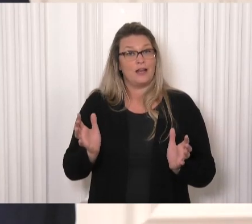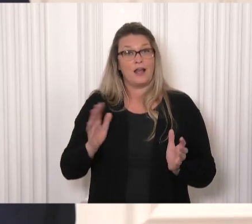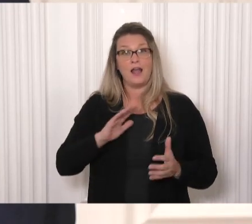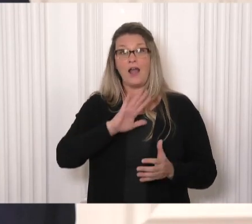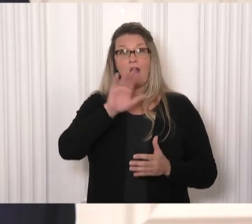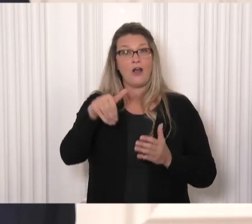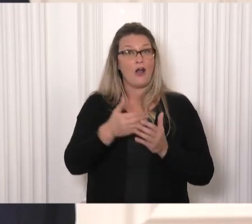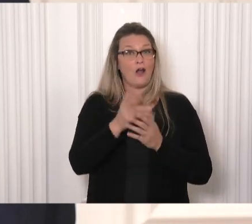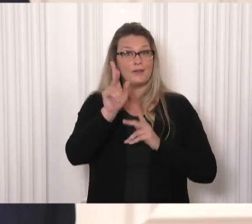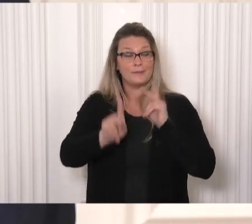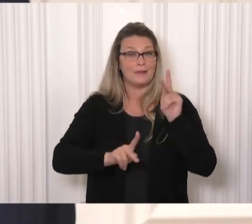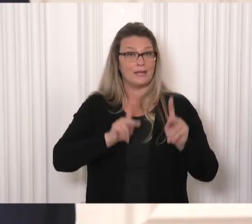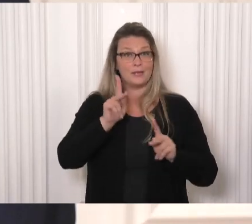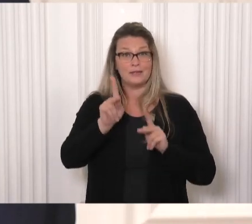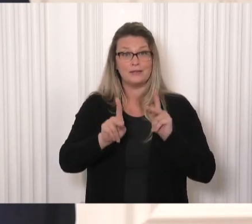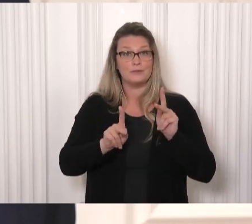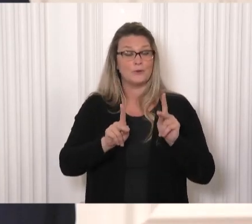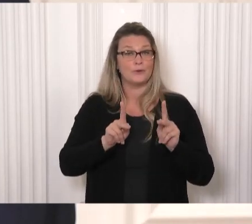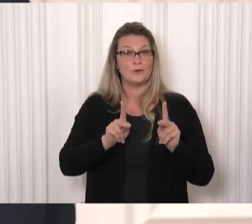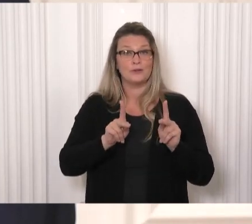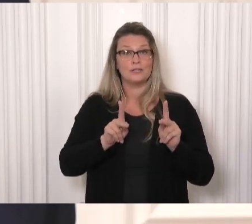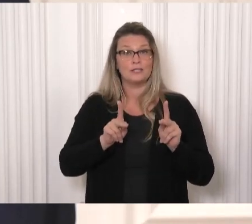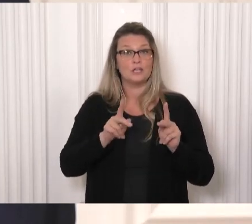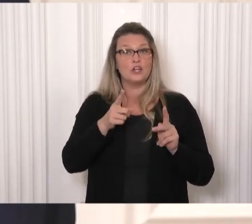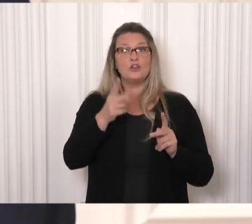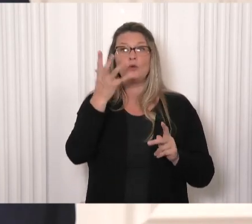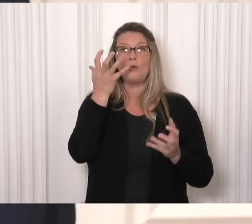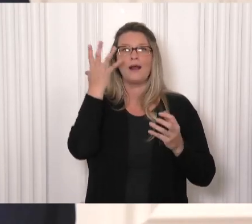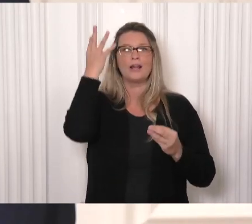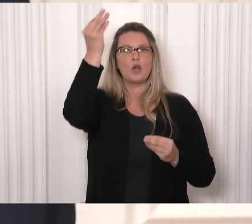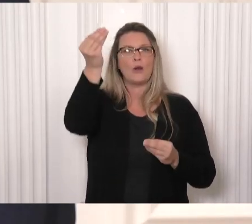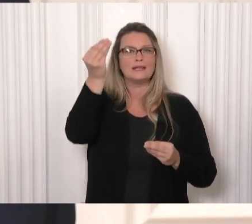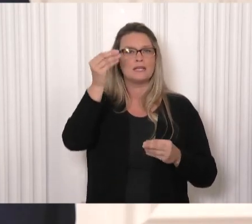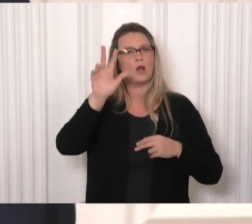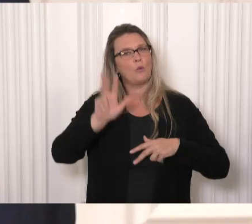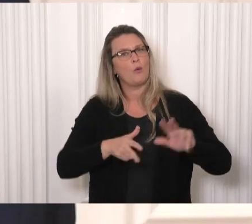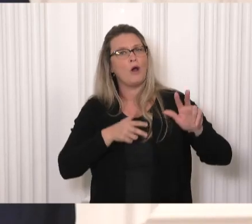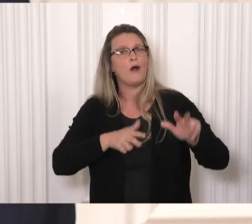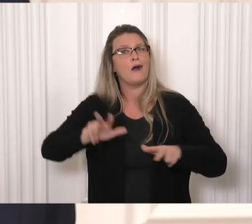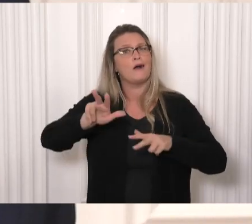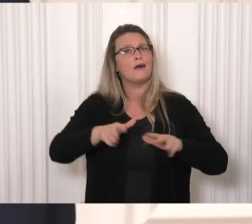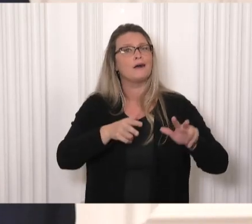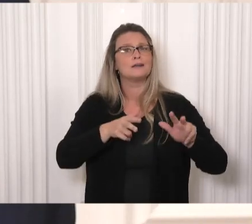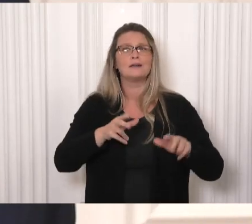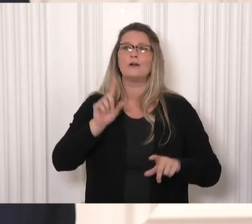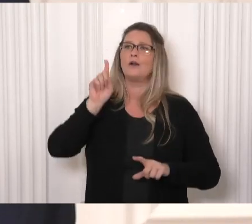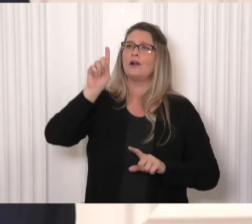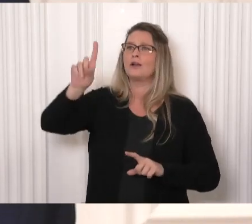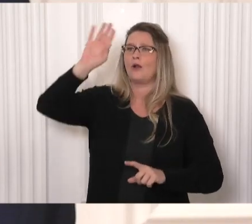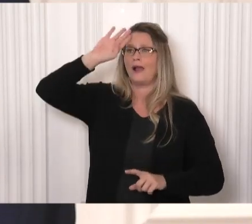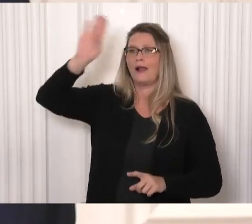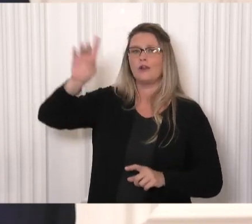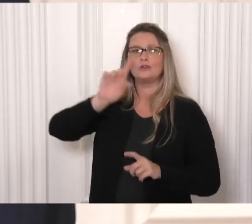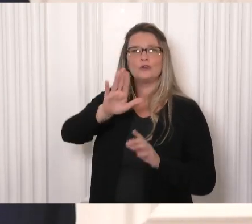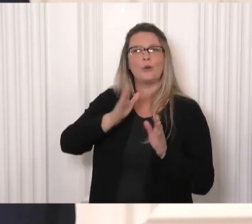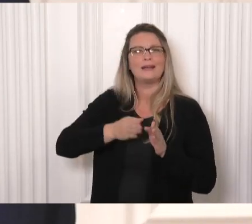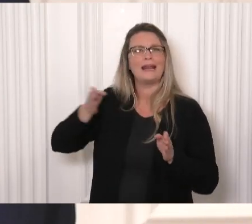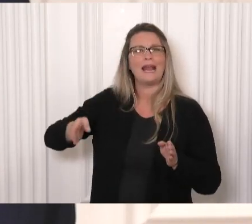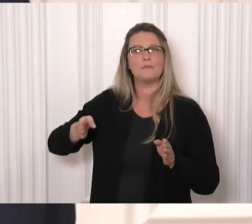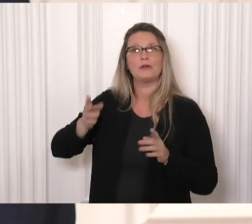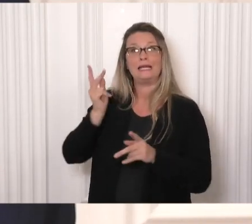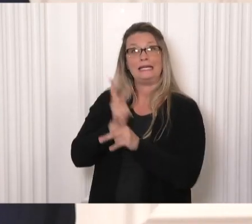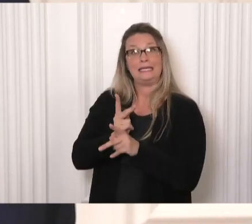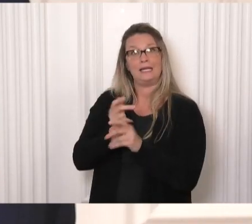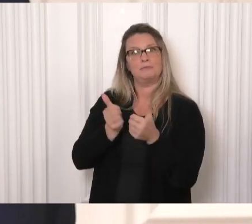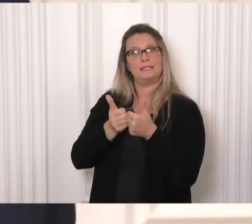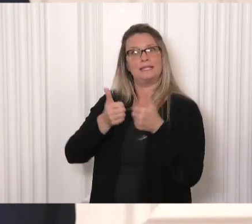everyone in every way, shape, form, or fashion to, if you want to go outside and go for a walk, you want to walk over and say hello to a neighbor, keep your